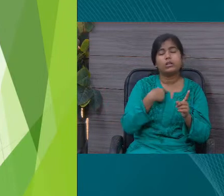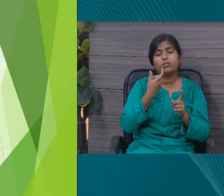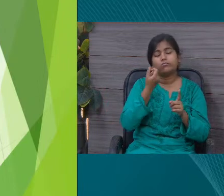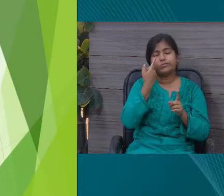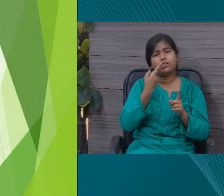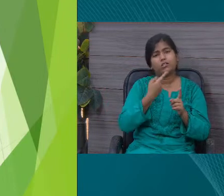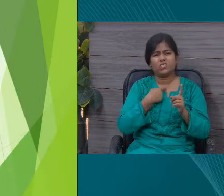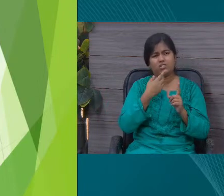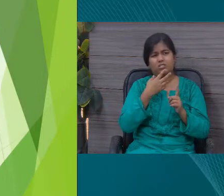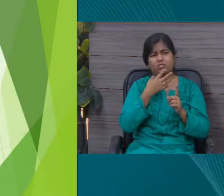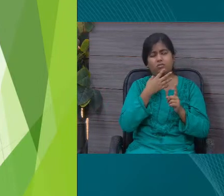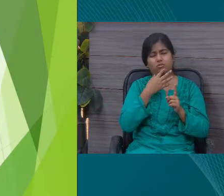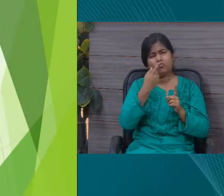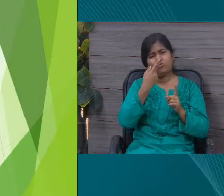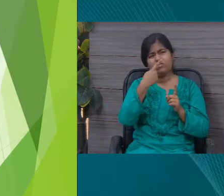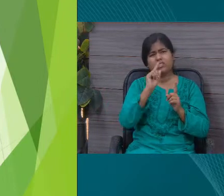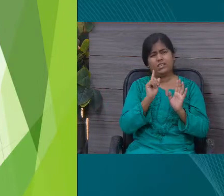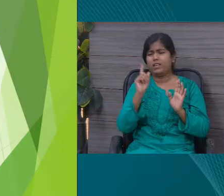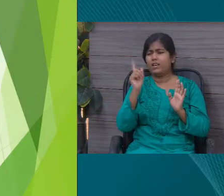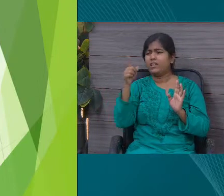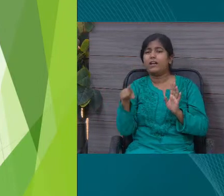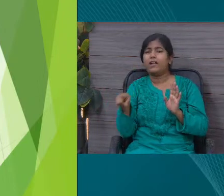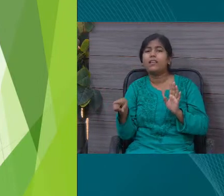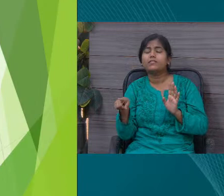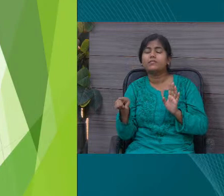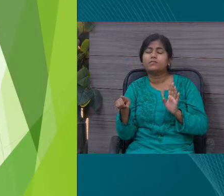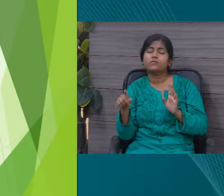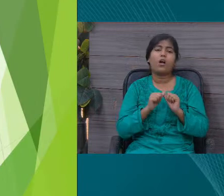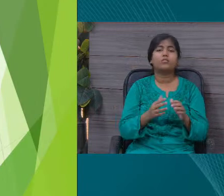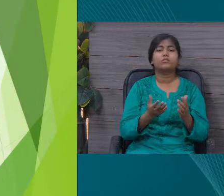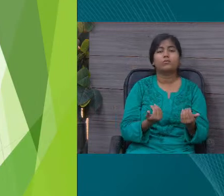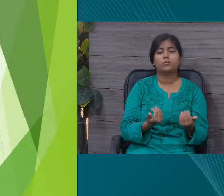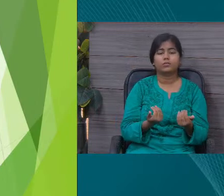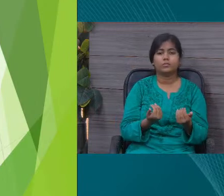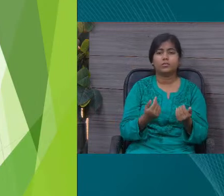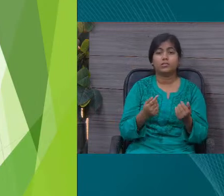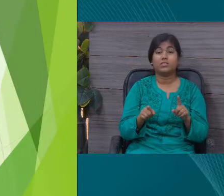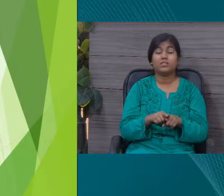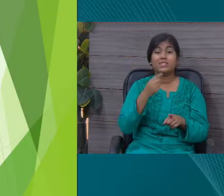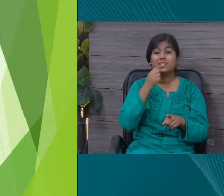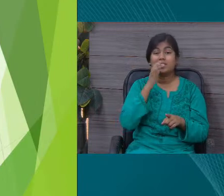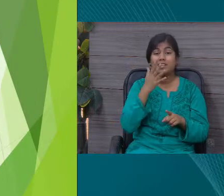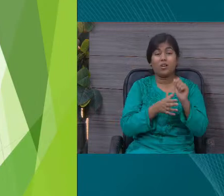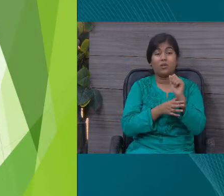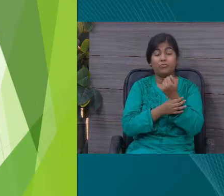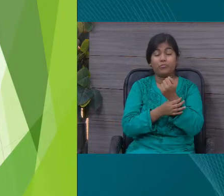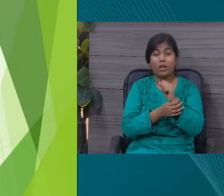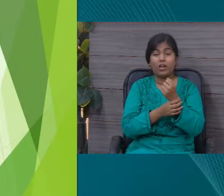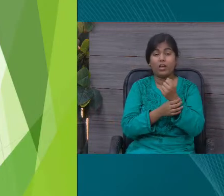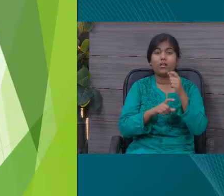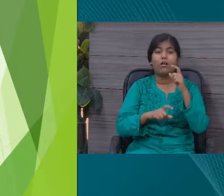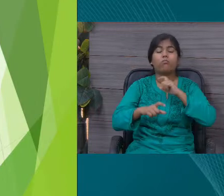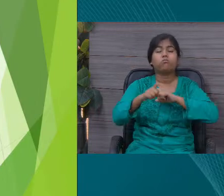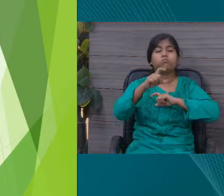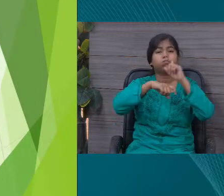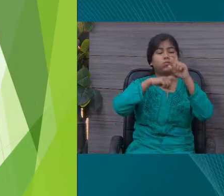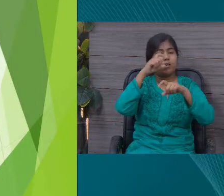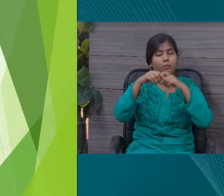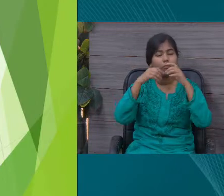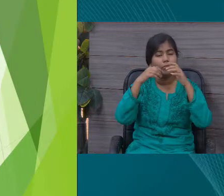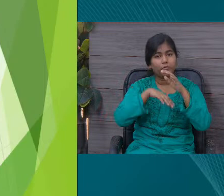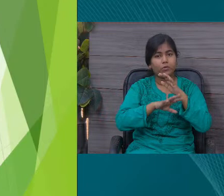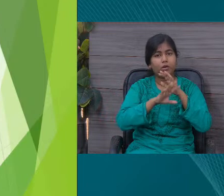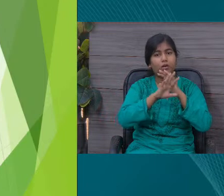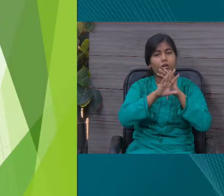And next, the third question, mention the hazard of working in the glass bangle industry. The important question where the